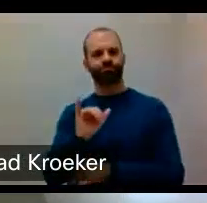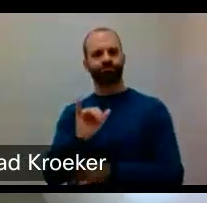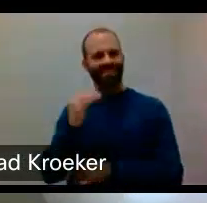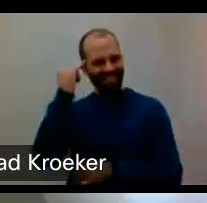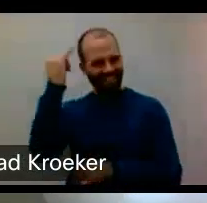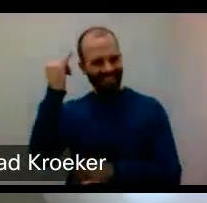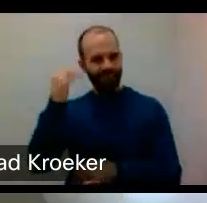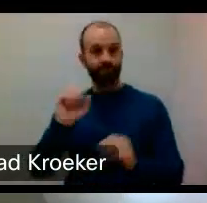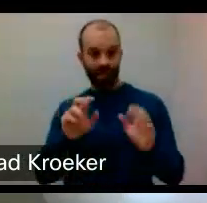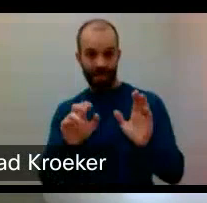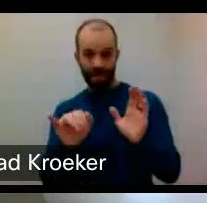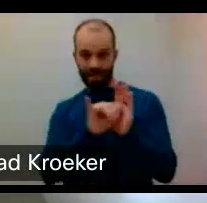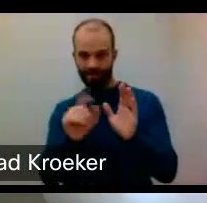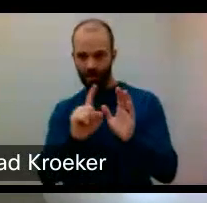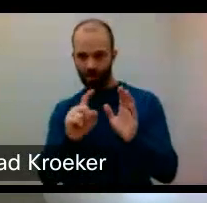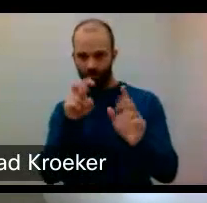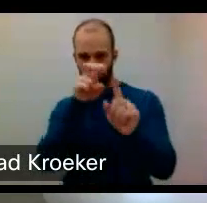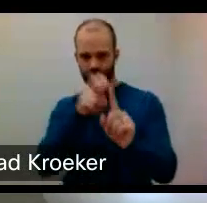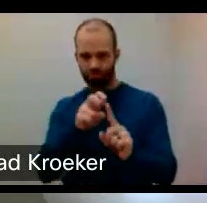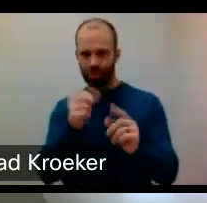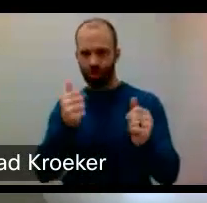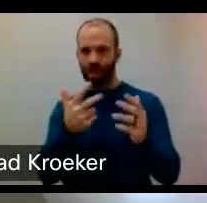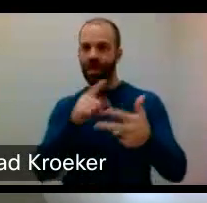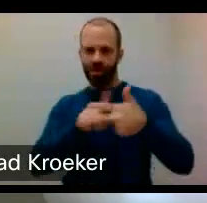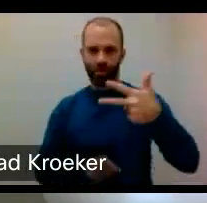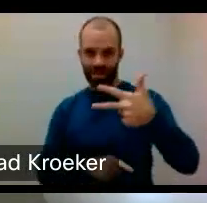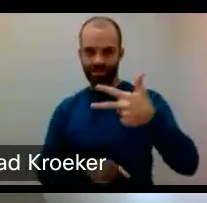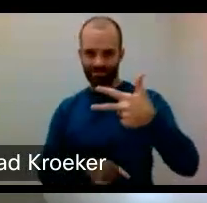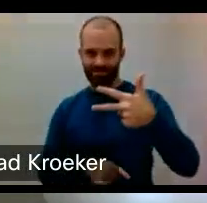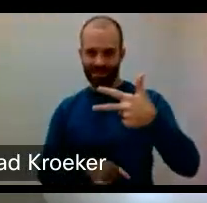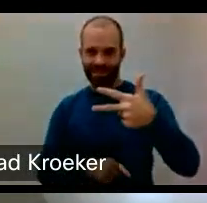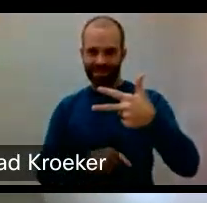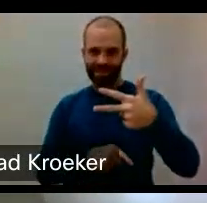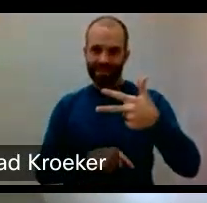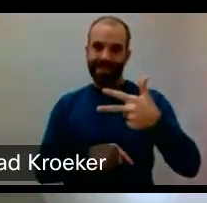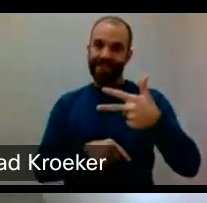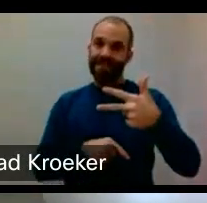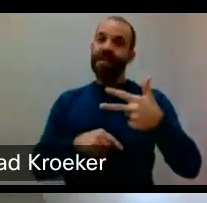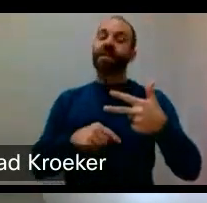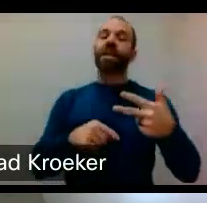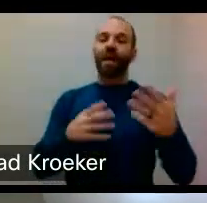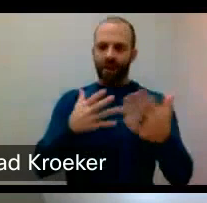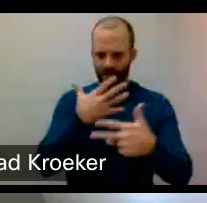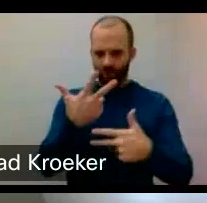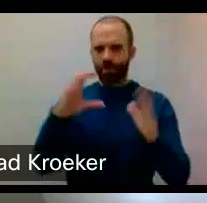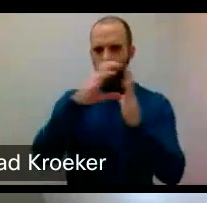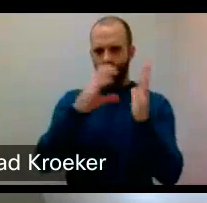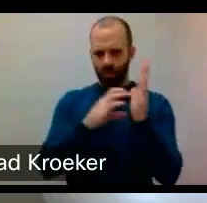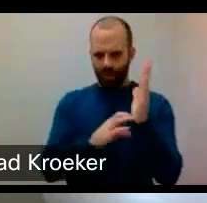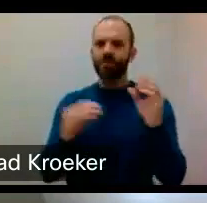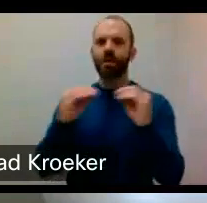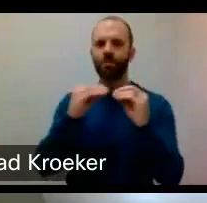And can you identify the sections? This should be pretty easy. 3 sections, 3 paragraphs, but let's look at them a little more in detail. So